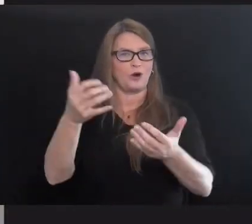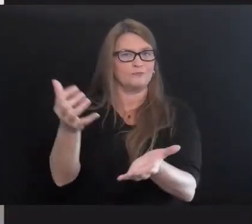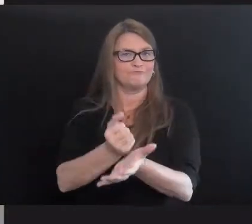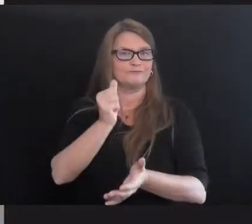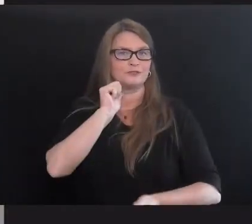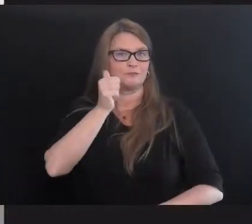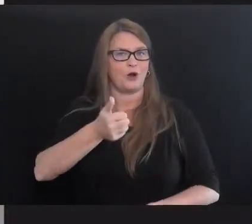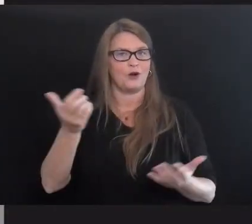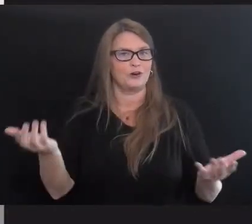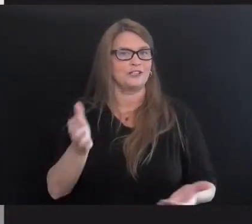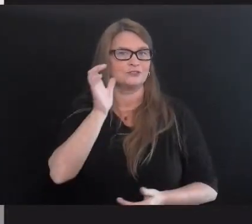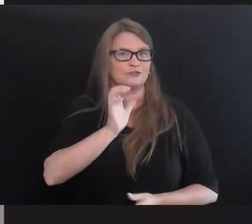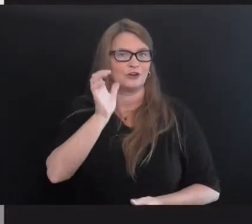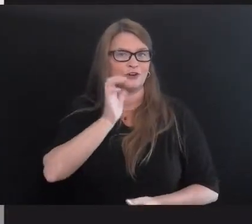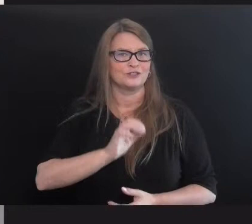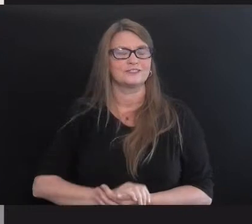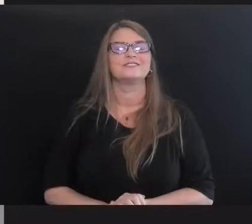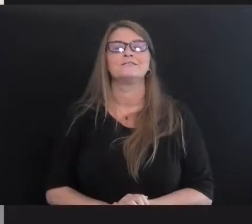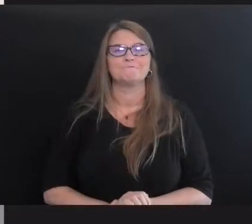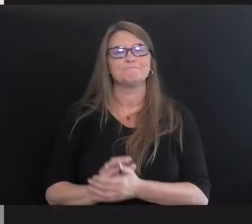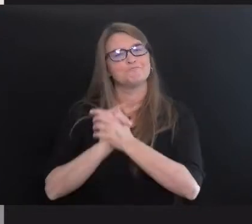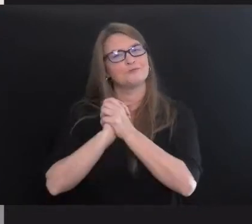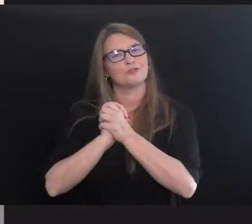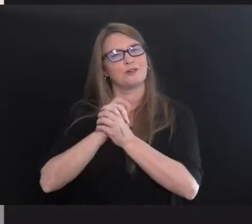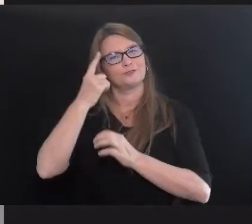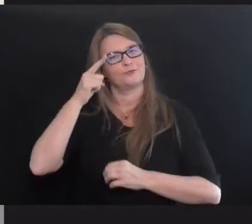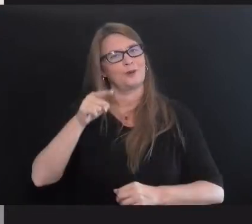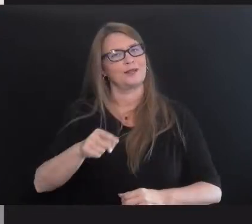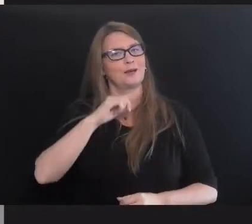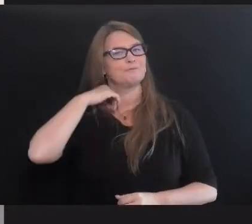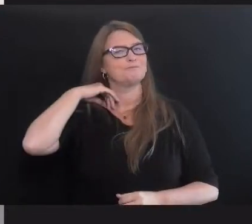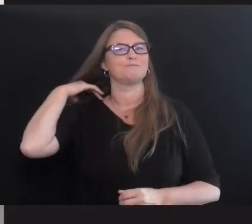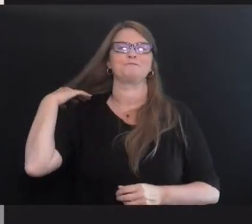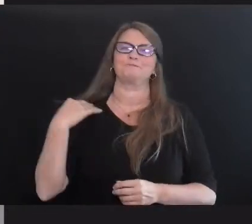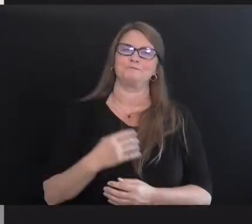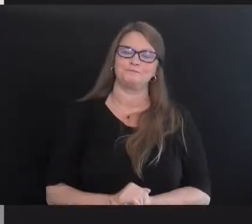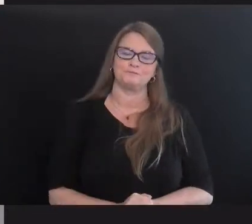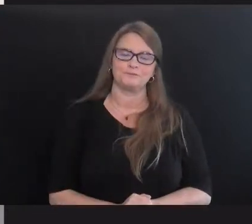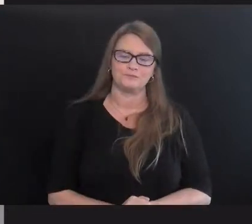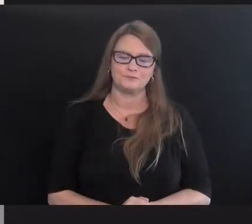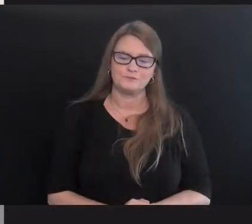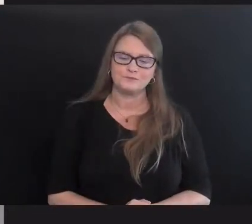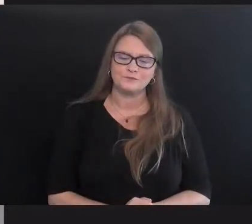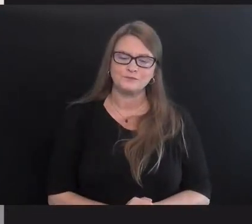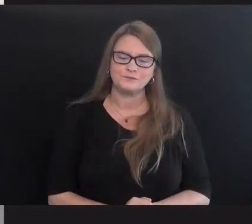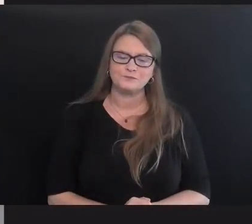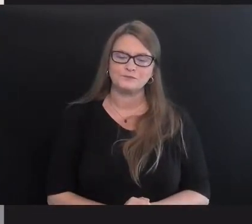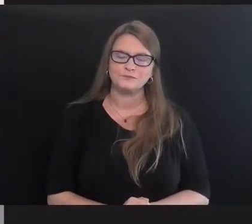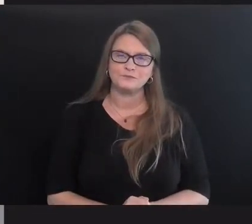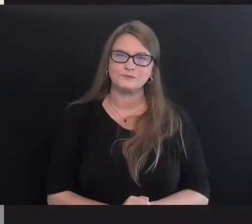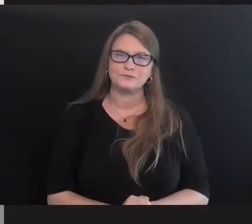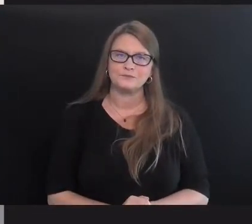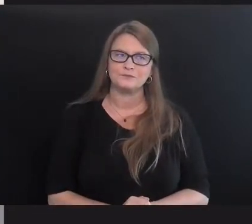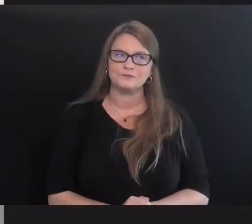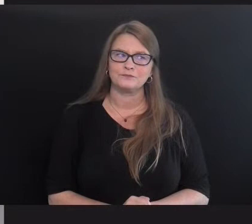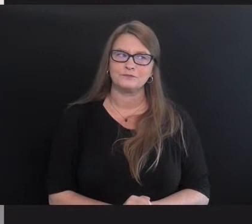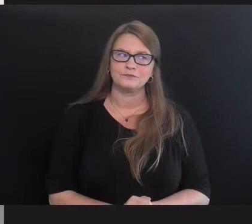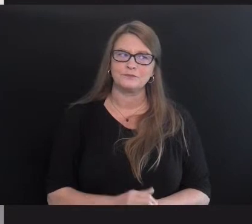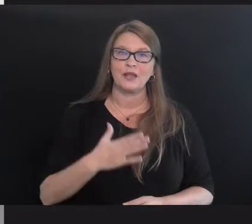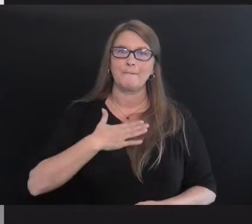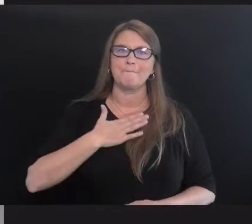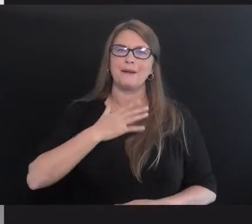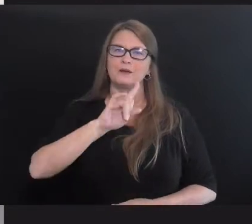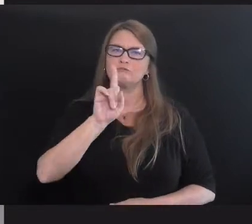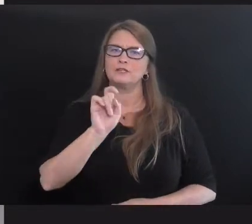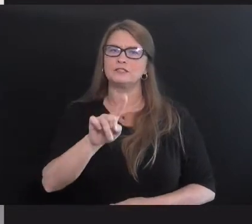here in Charleston. It's well earned. So congratulations, General Hoyer, and thank you for all you've done. I have a question for Dr.